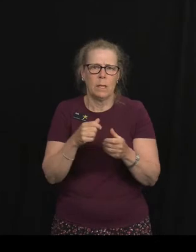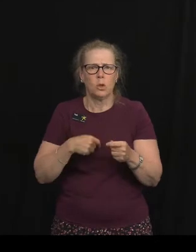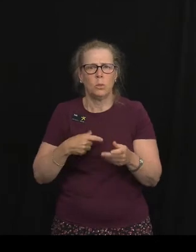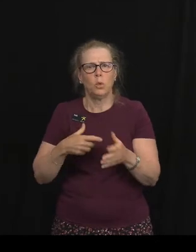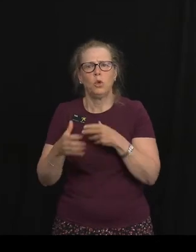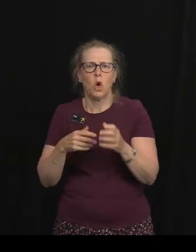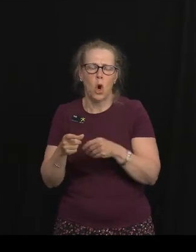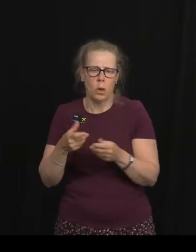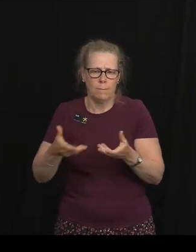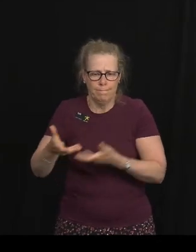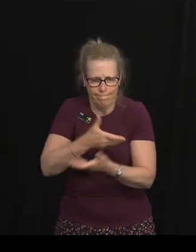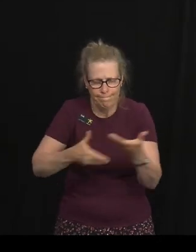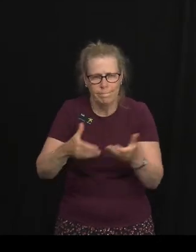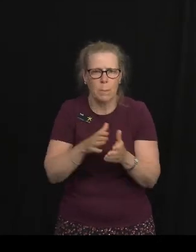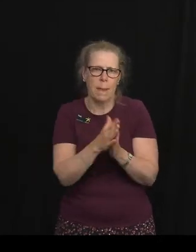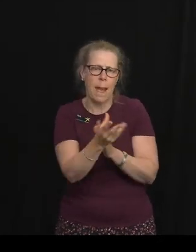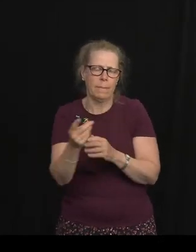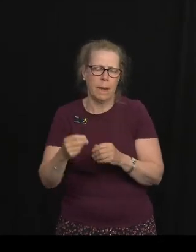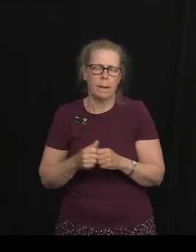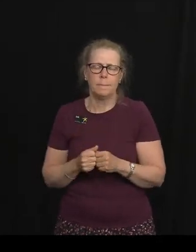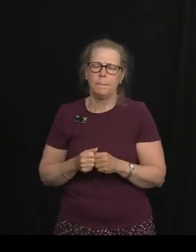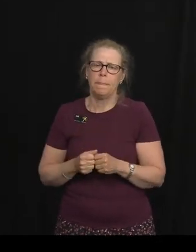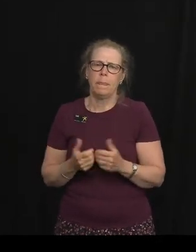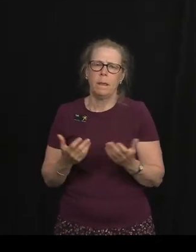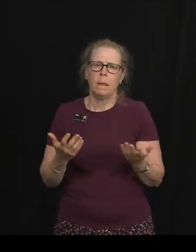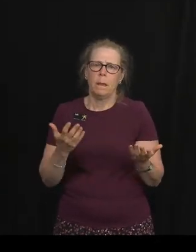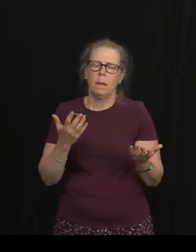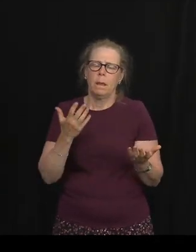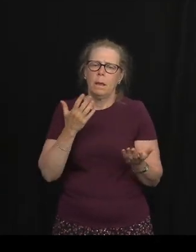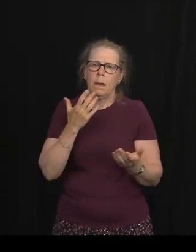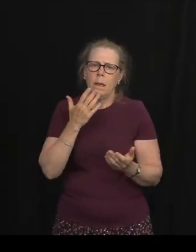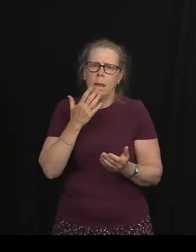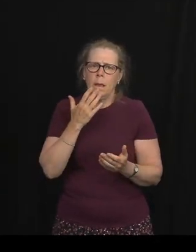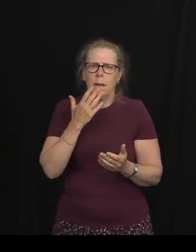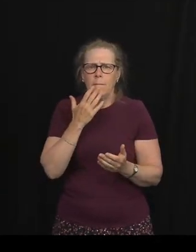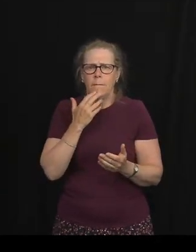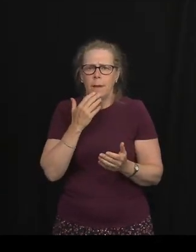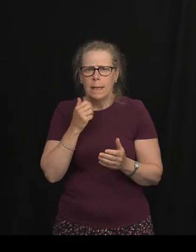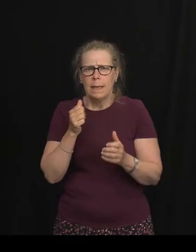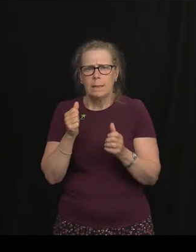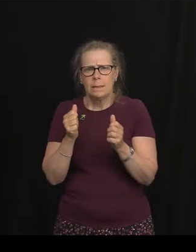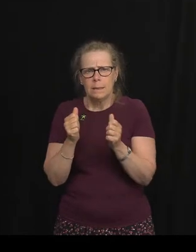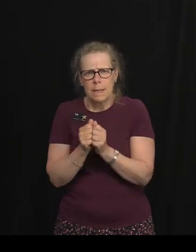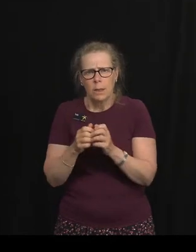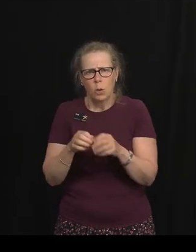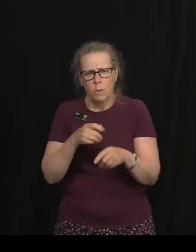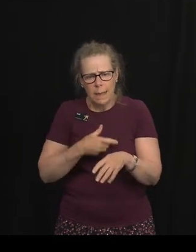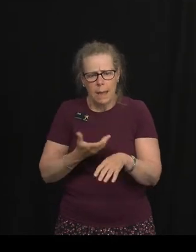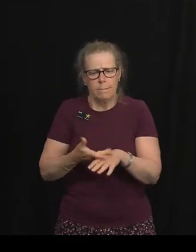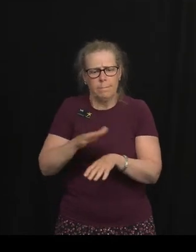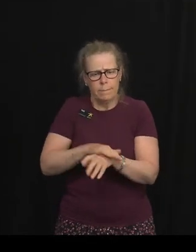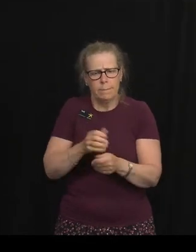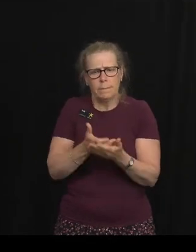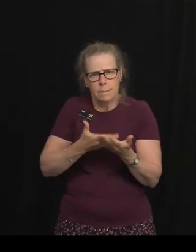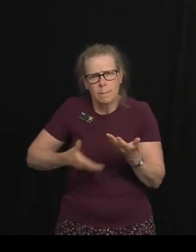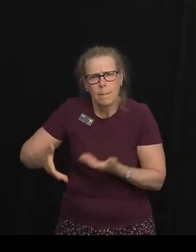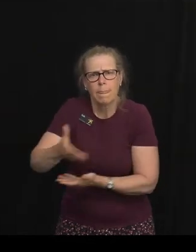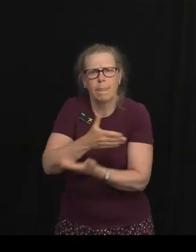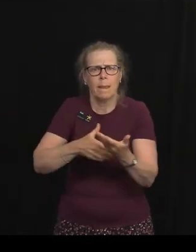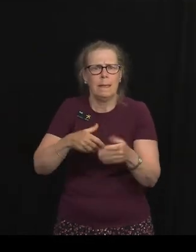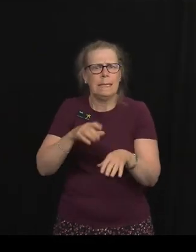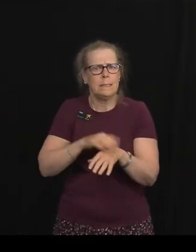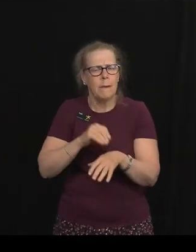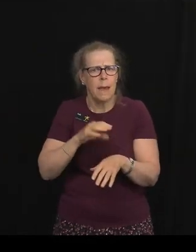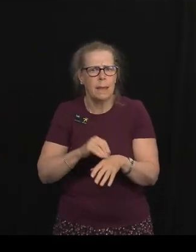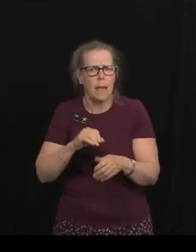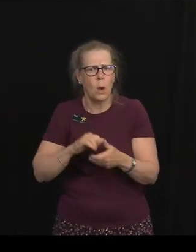amongst others. In what ways were existing capacities shared across continents, and how was local